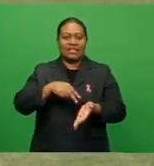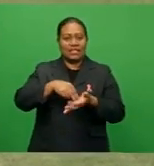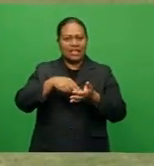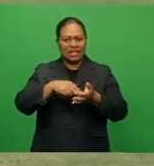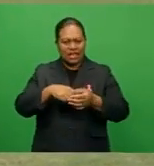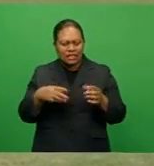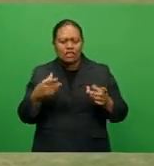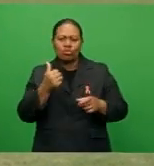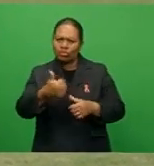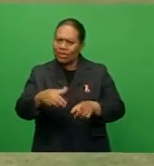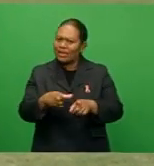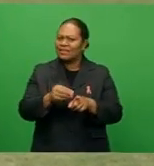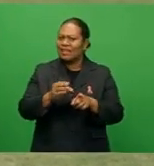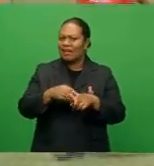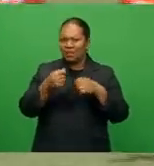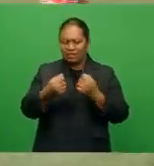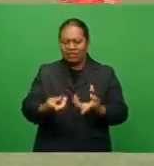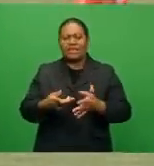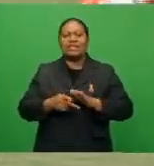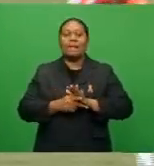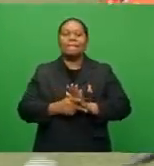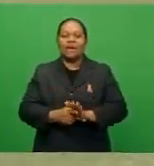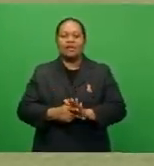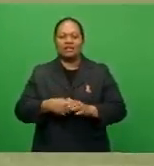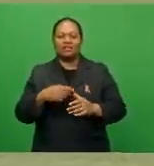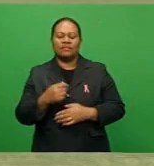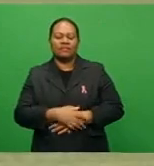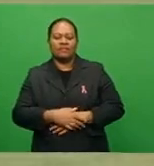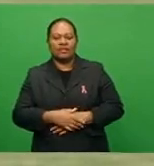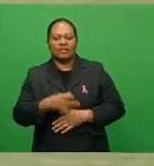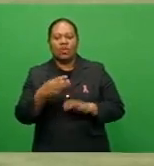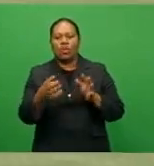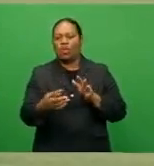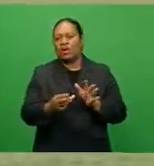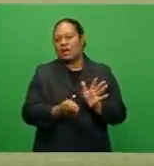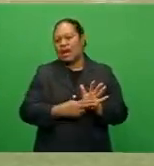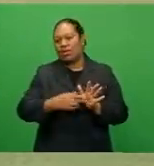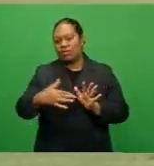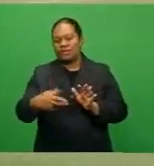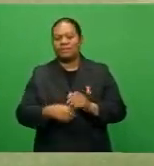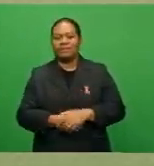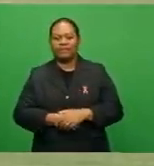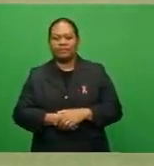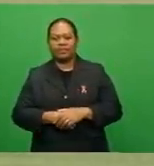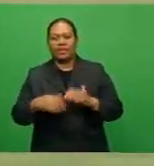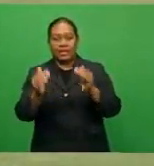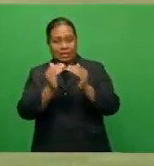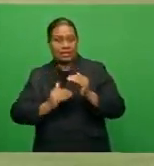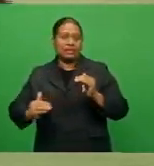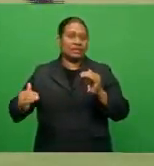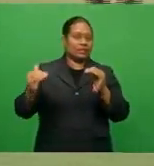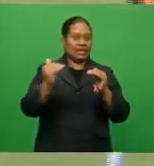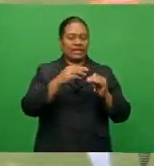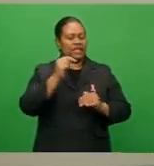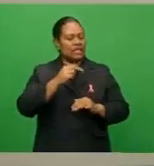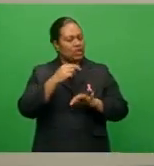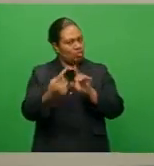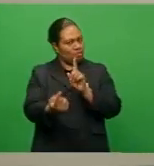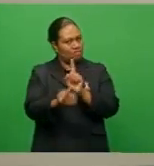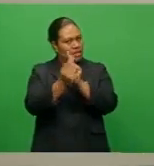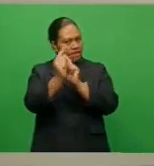model comes with its load of pressure for 28-year-old Naomi Wanganindrola. It's a standard that I need to meet